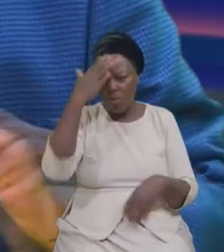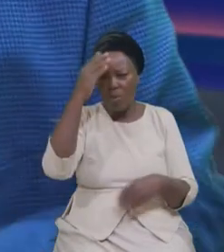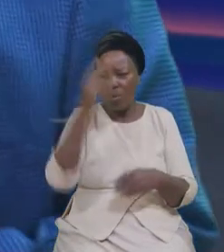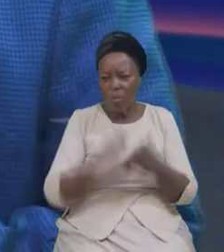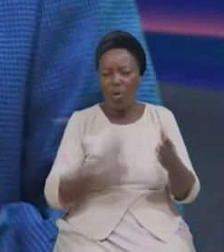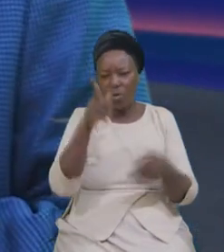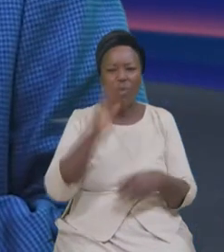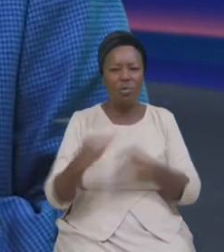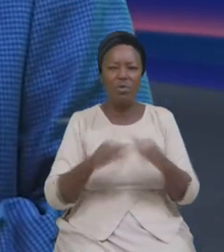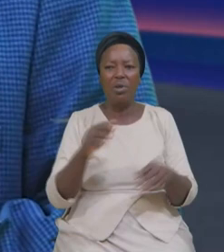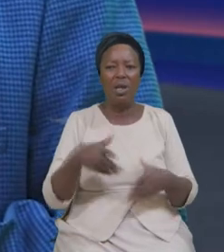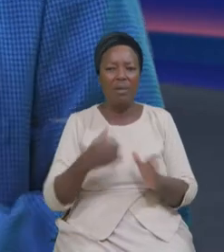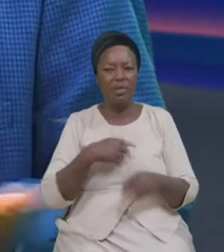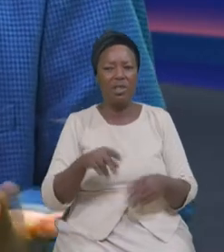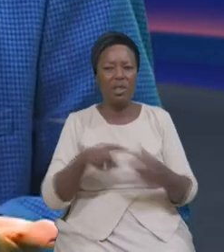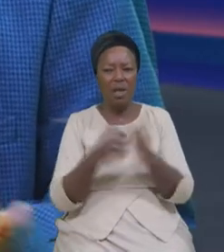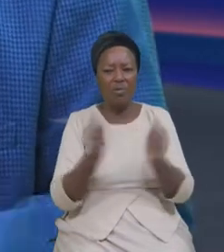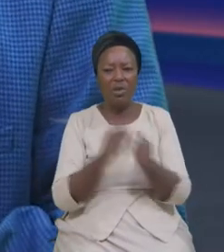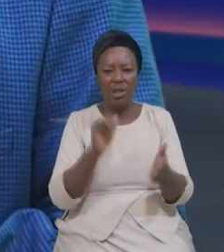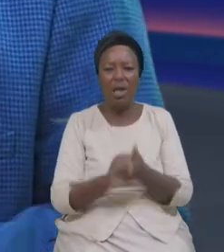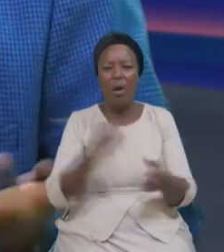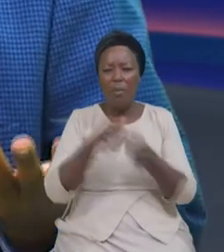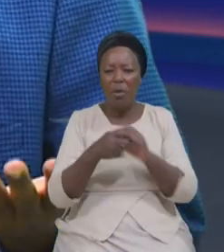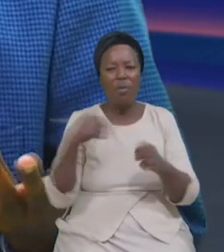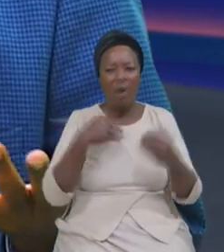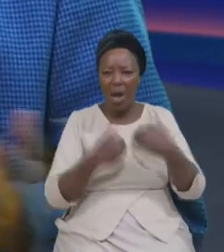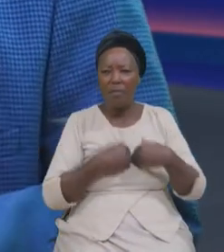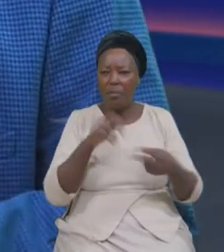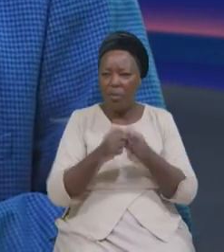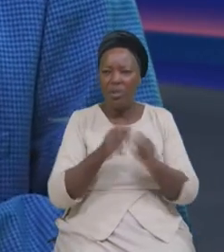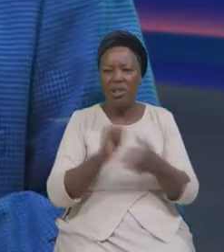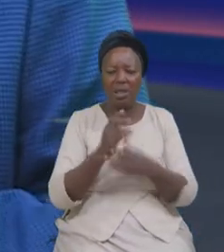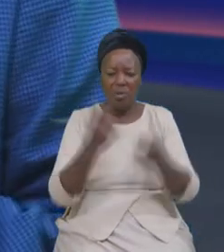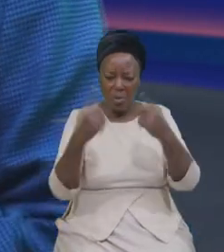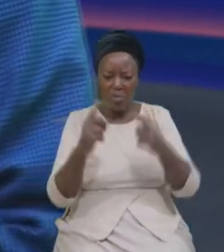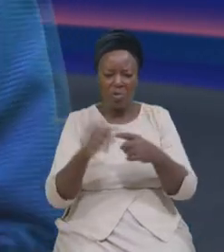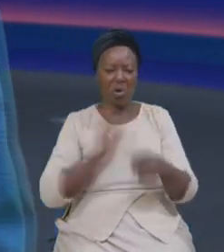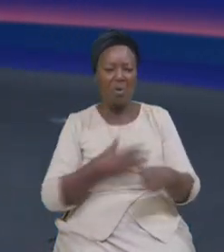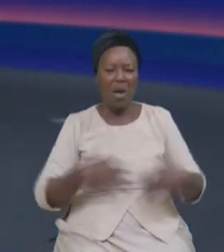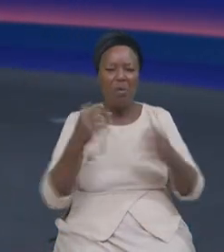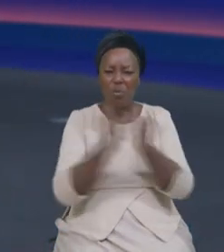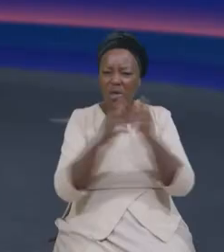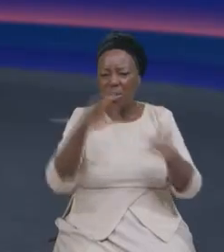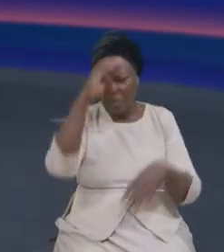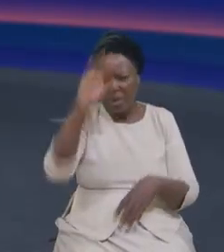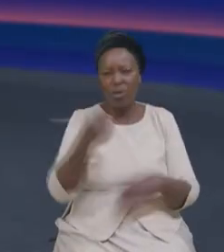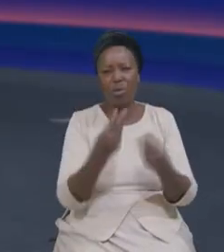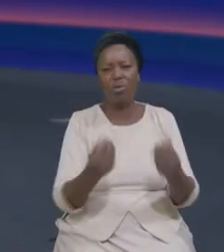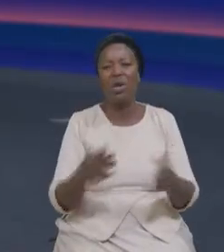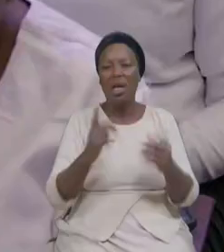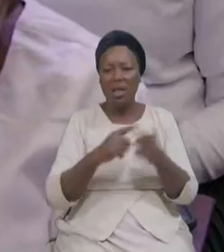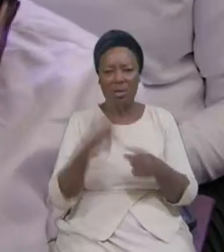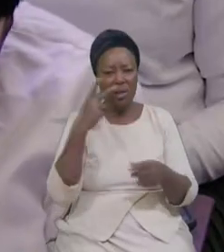start with problems we have, problems that confront us without man's solution. I'm looking at that